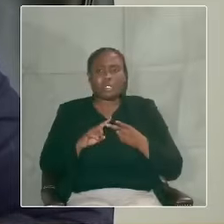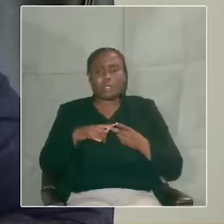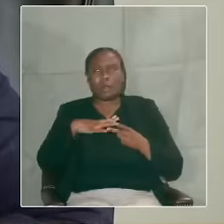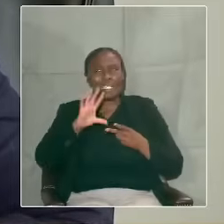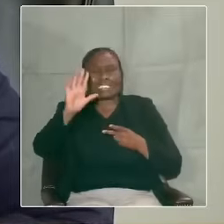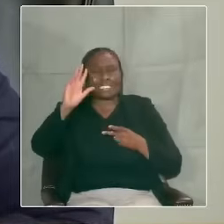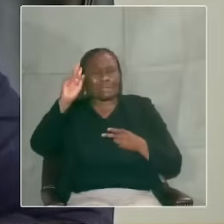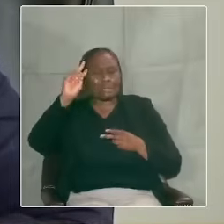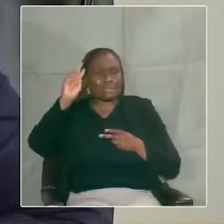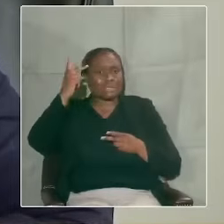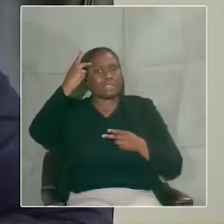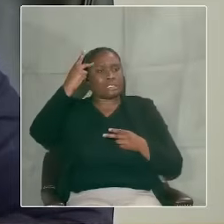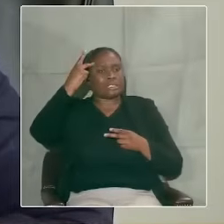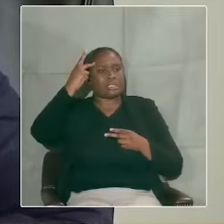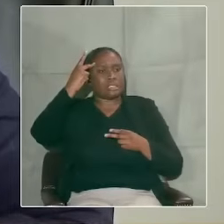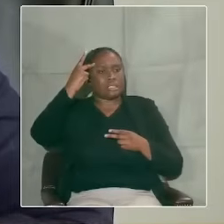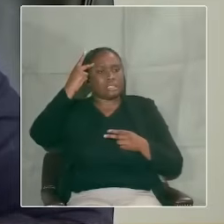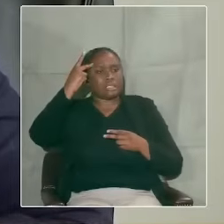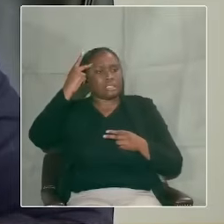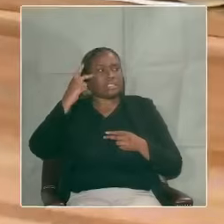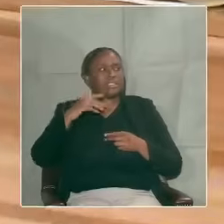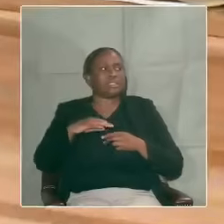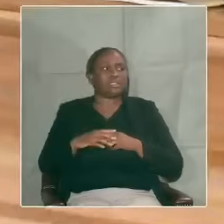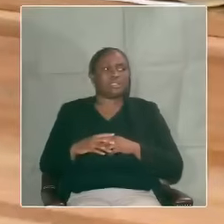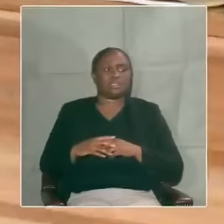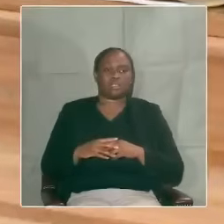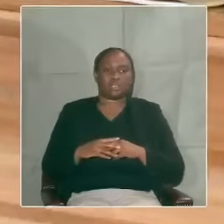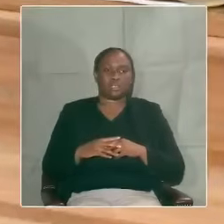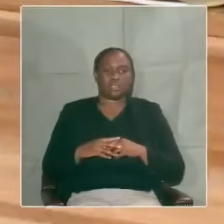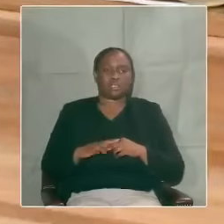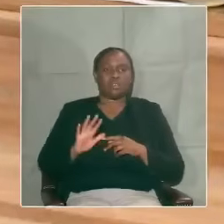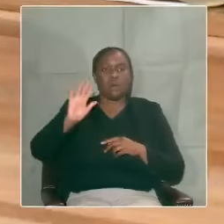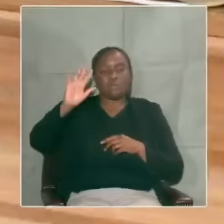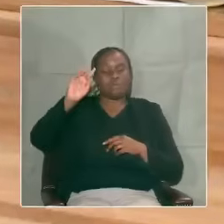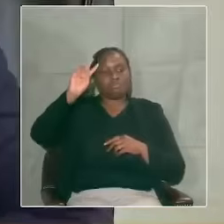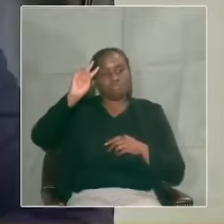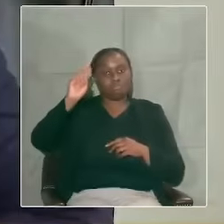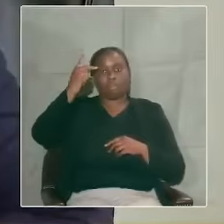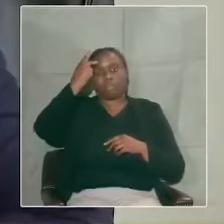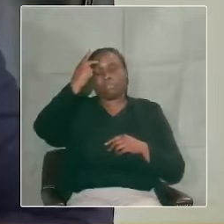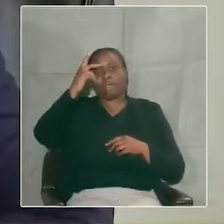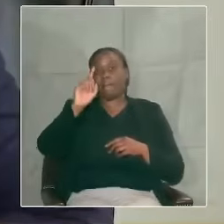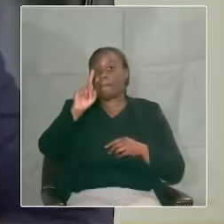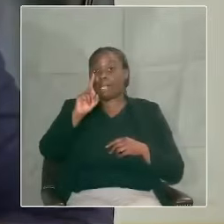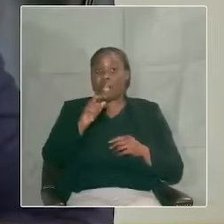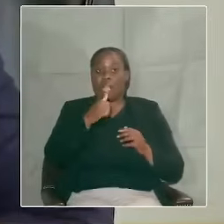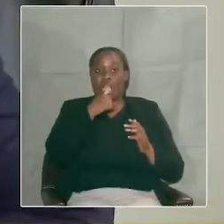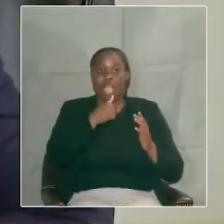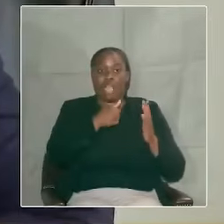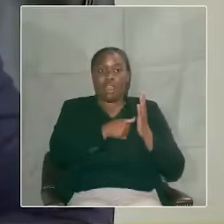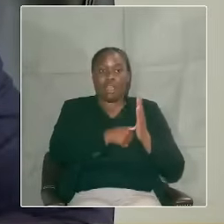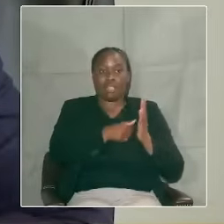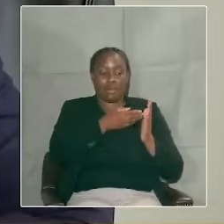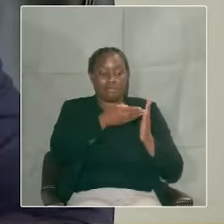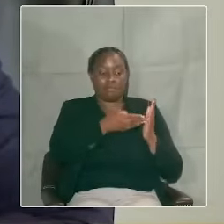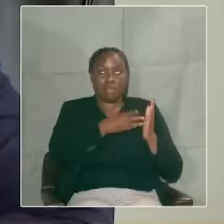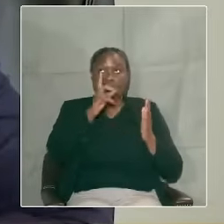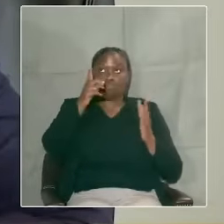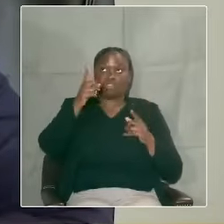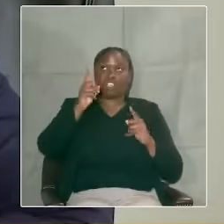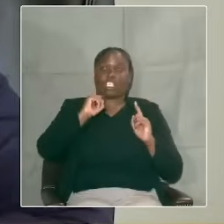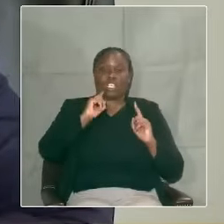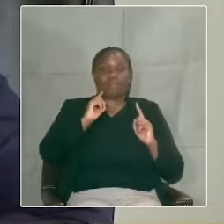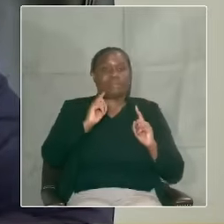dissuade him. Yeah, to dissuade him. Dissuade him. However, the letter contained an instruction to